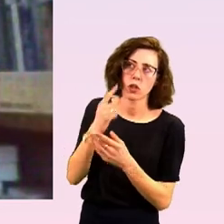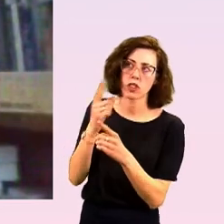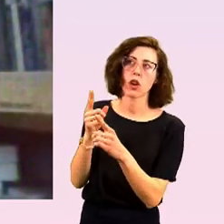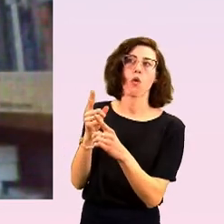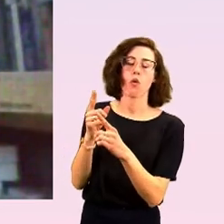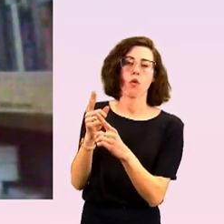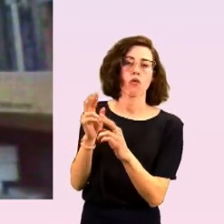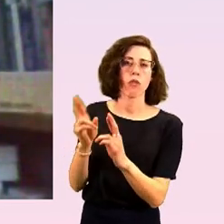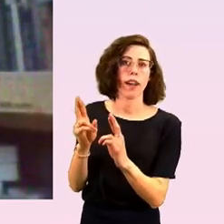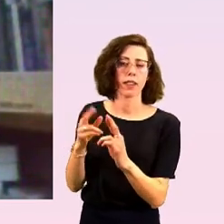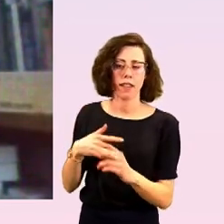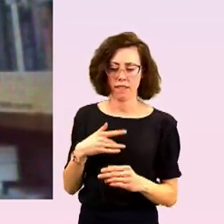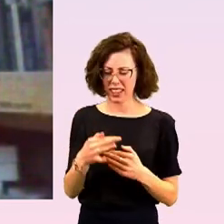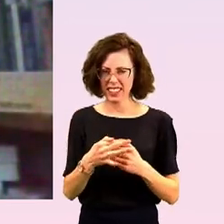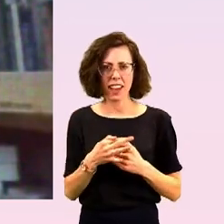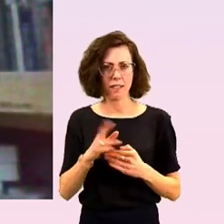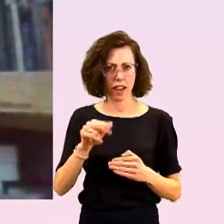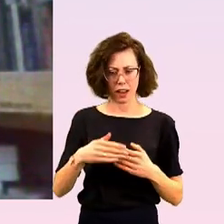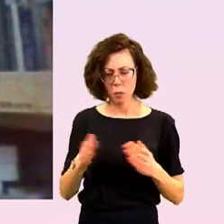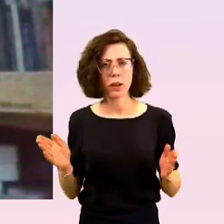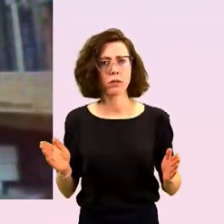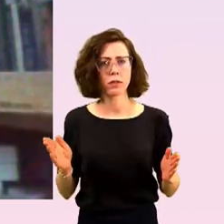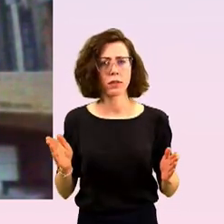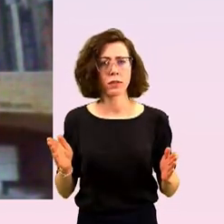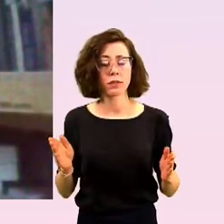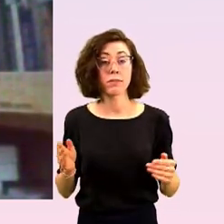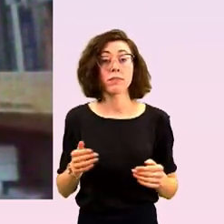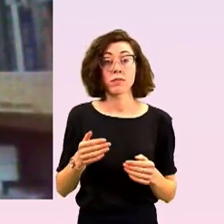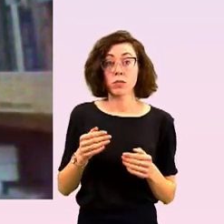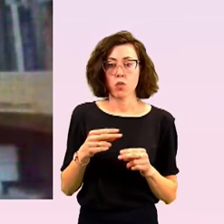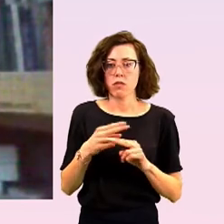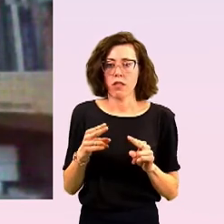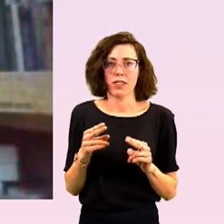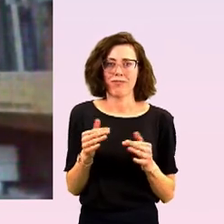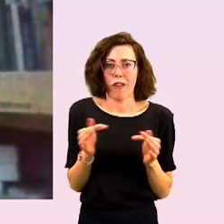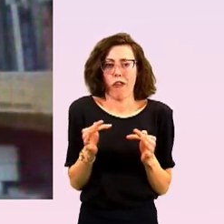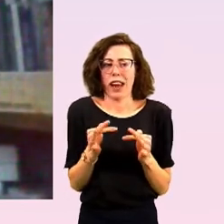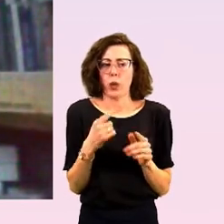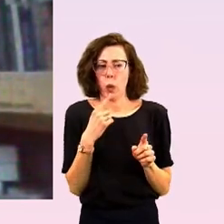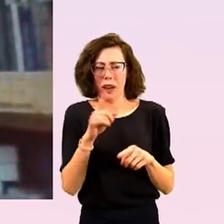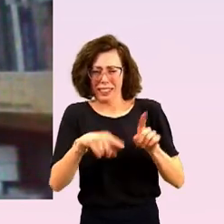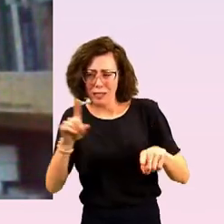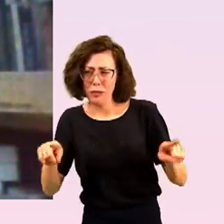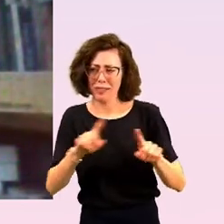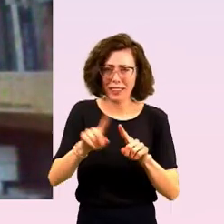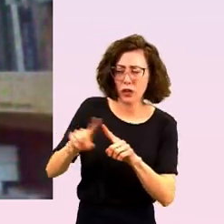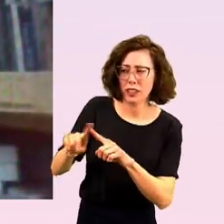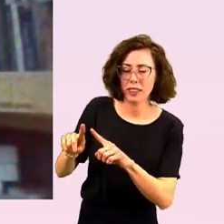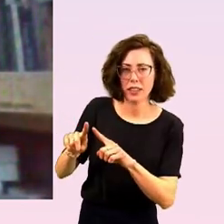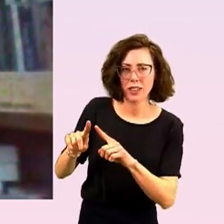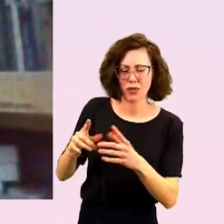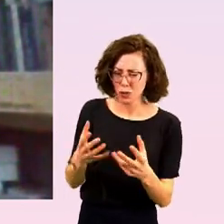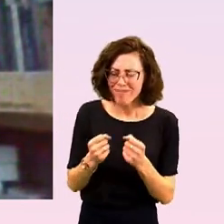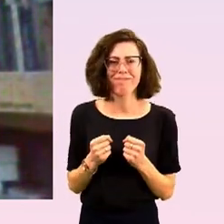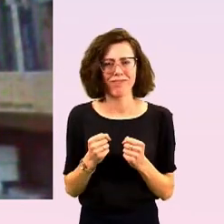safe to do so. And once we're not afraid to embrace our difference and have our difference utilised in a positive way to